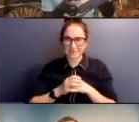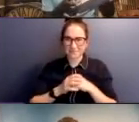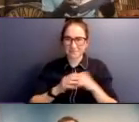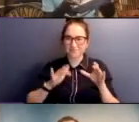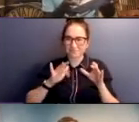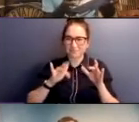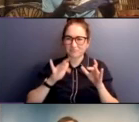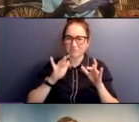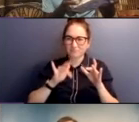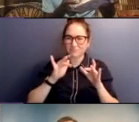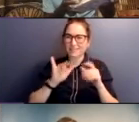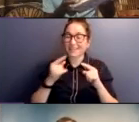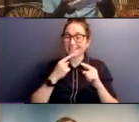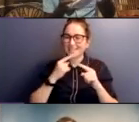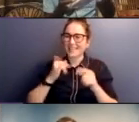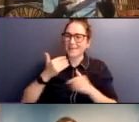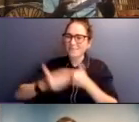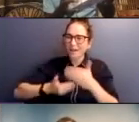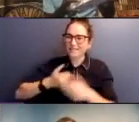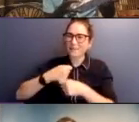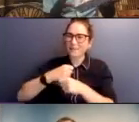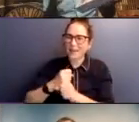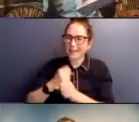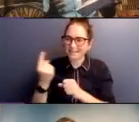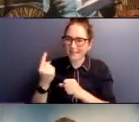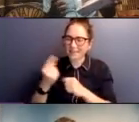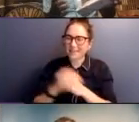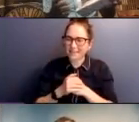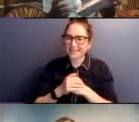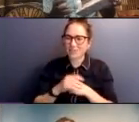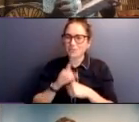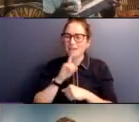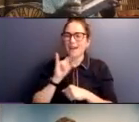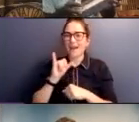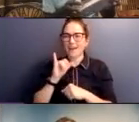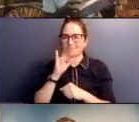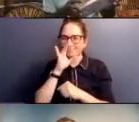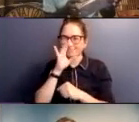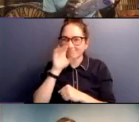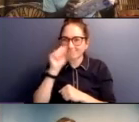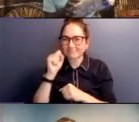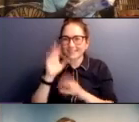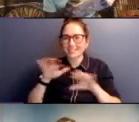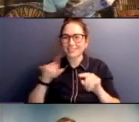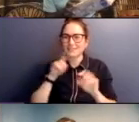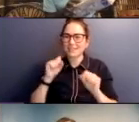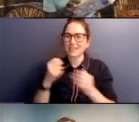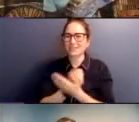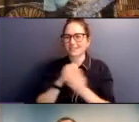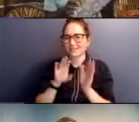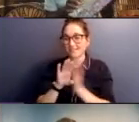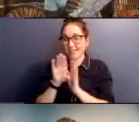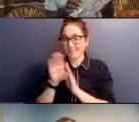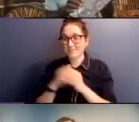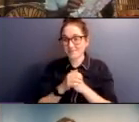But like we said, it's the process of making it that it really engages the kids and gives them a chance to develop